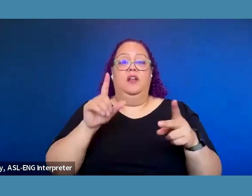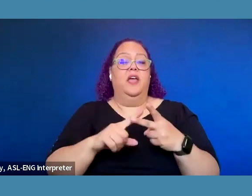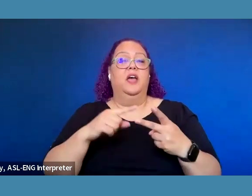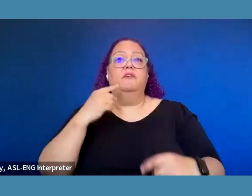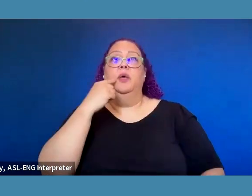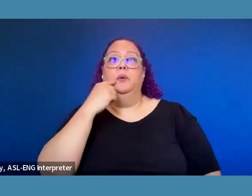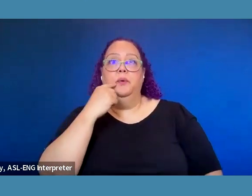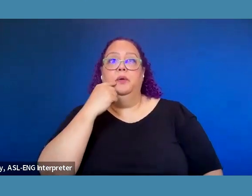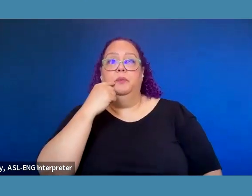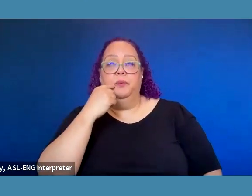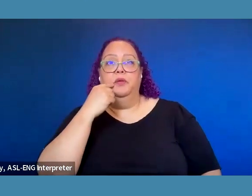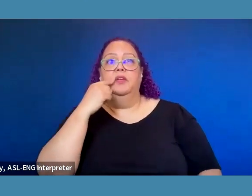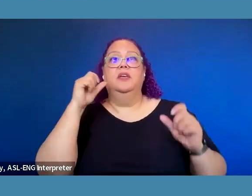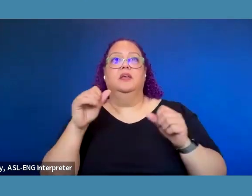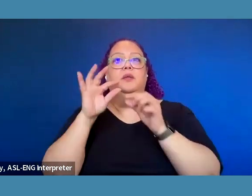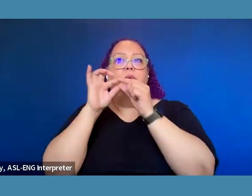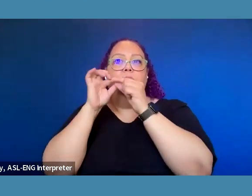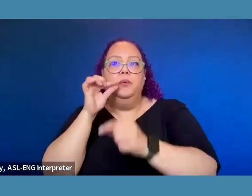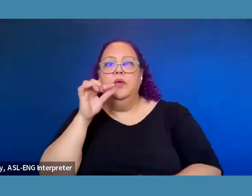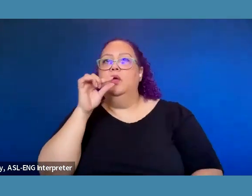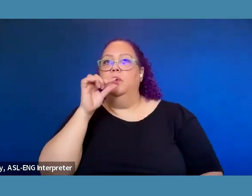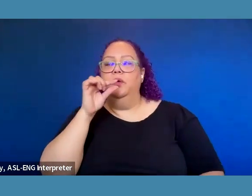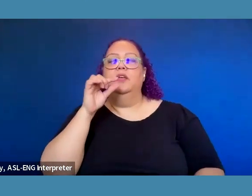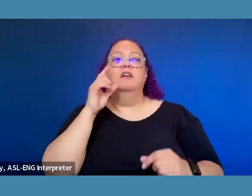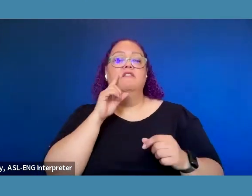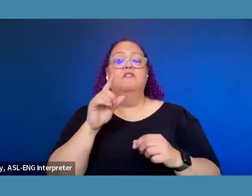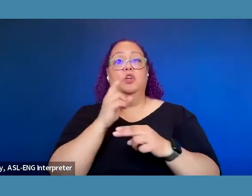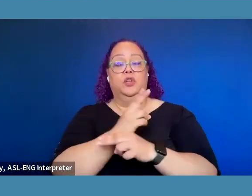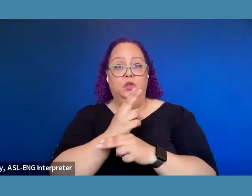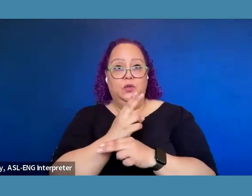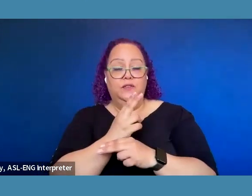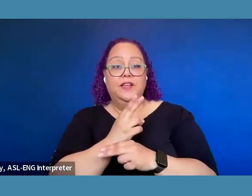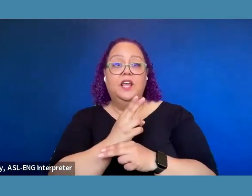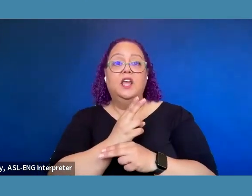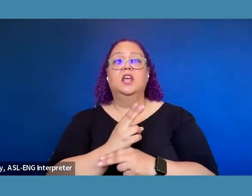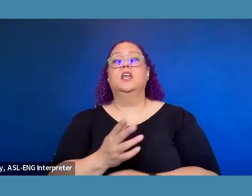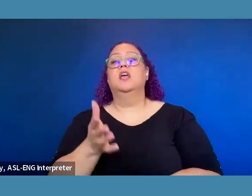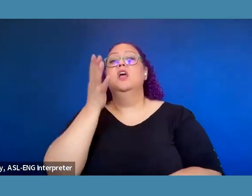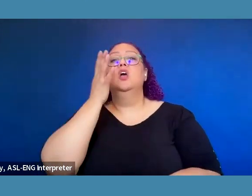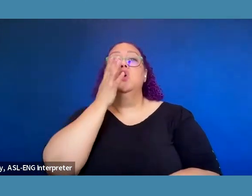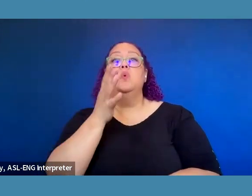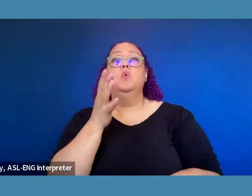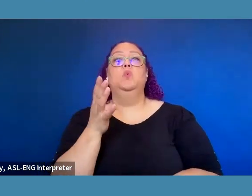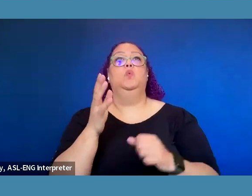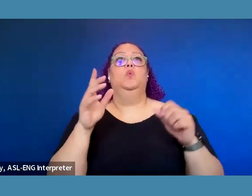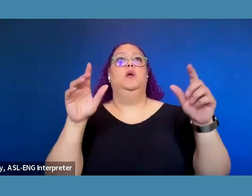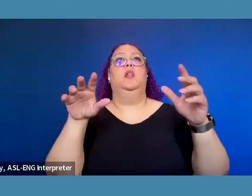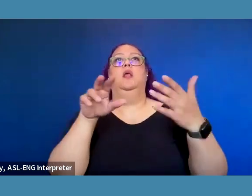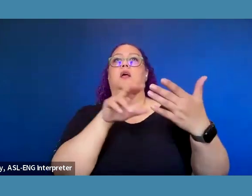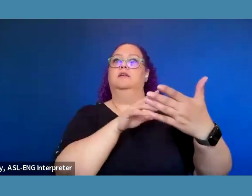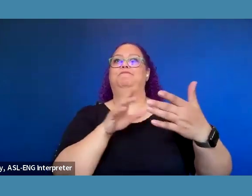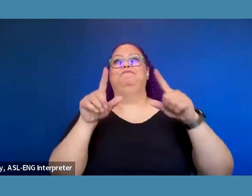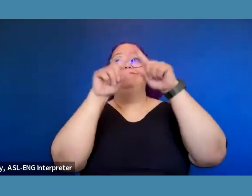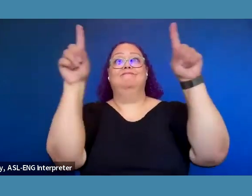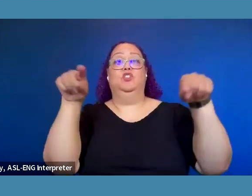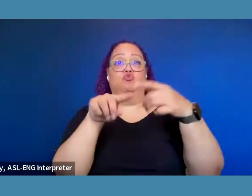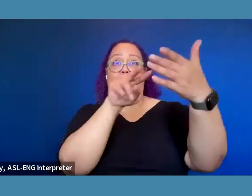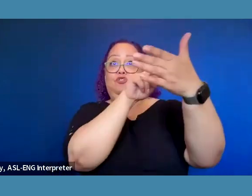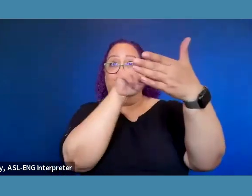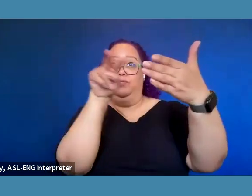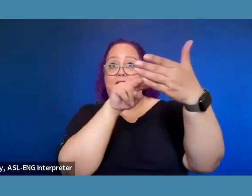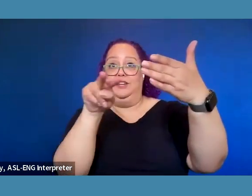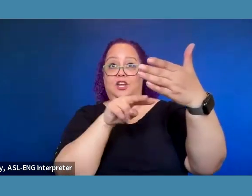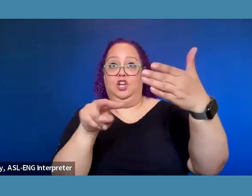can blow through a straw to use that. It will read the ballot to you. So there are a lot